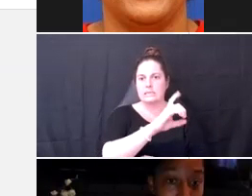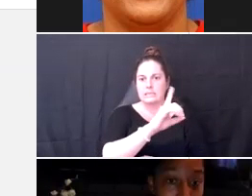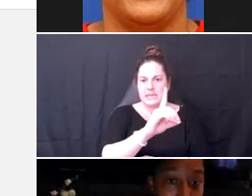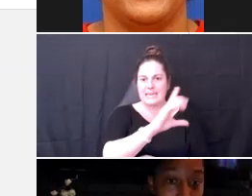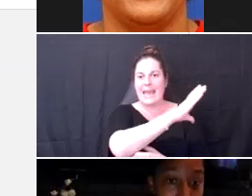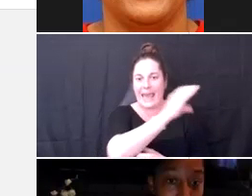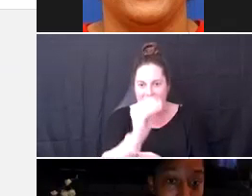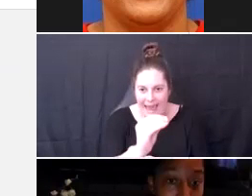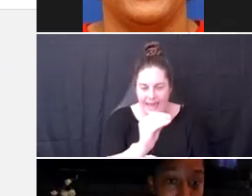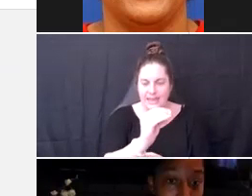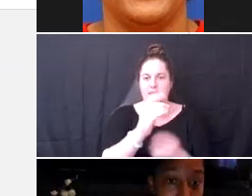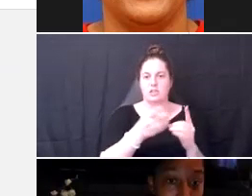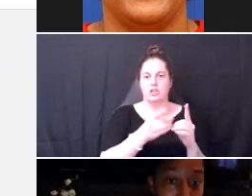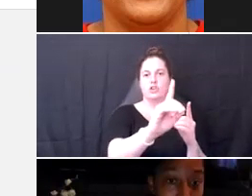right.